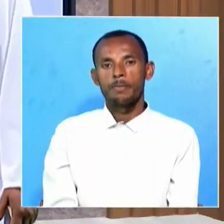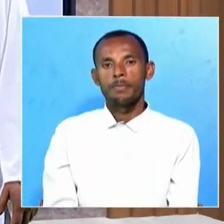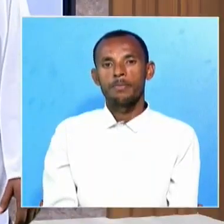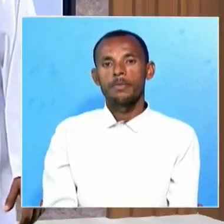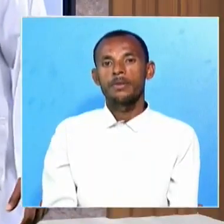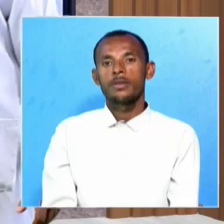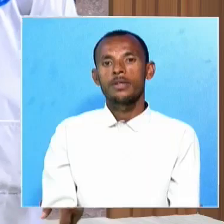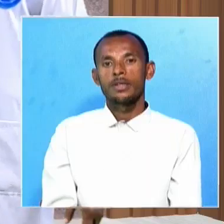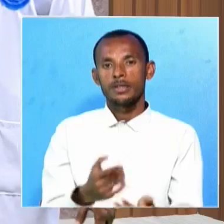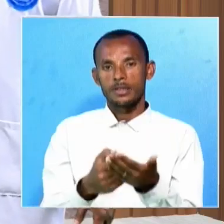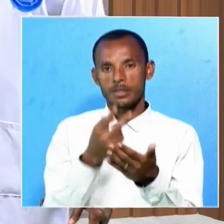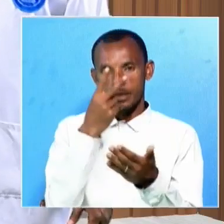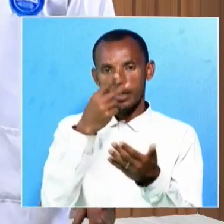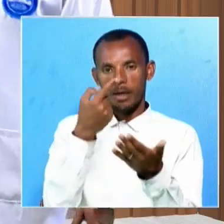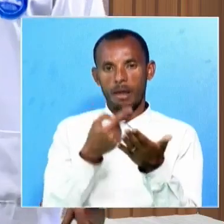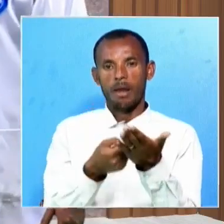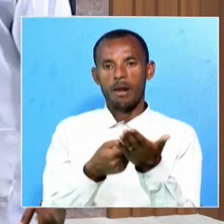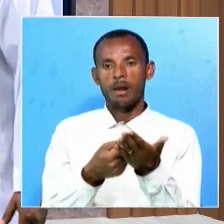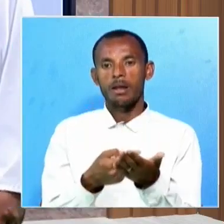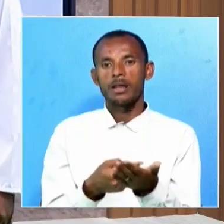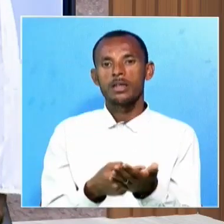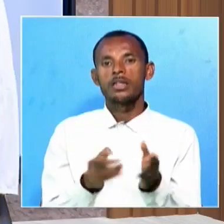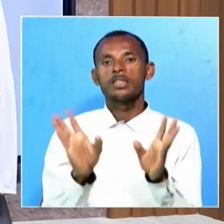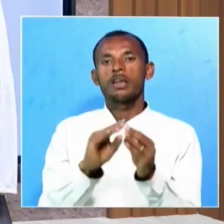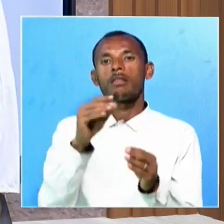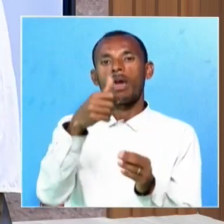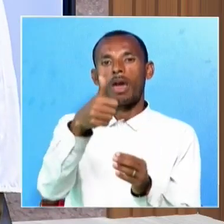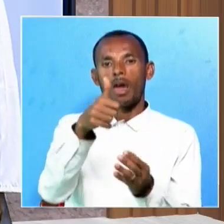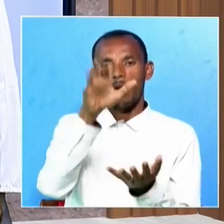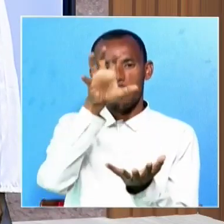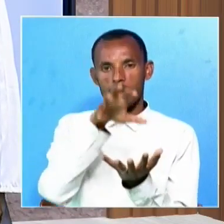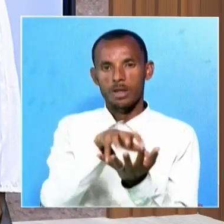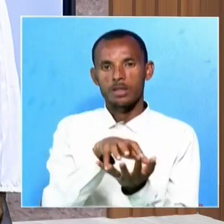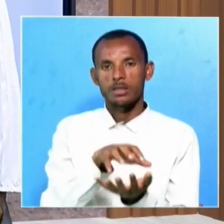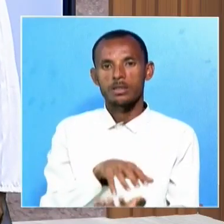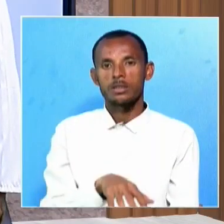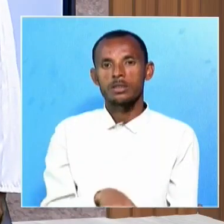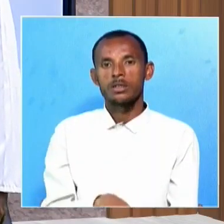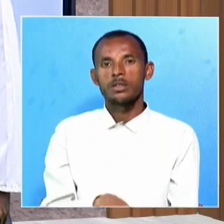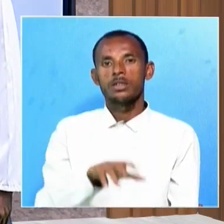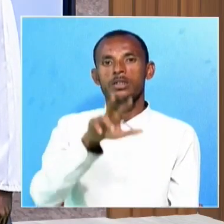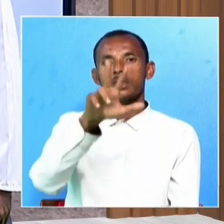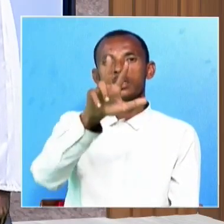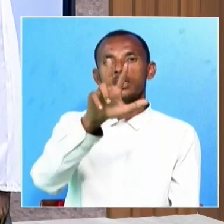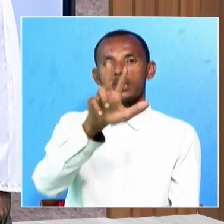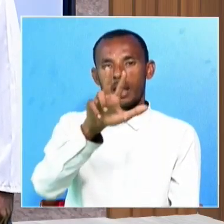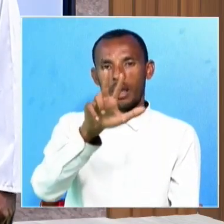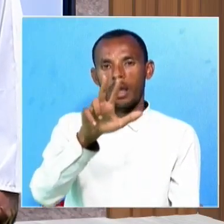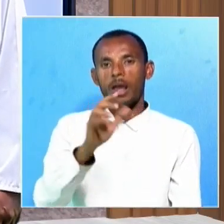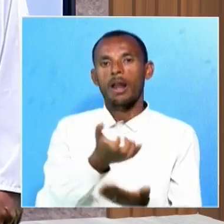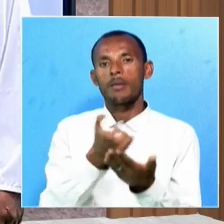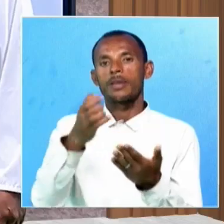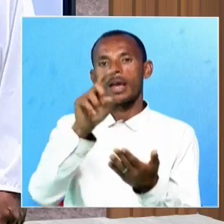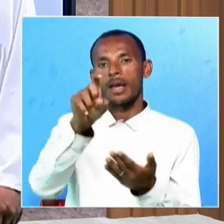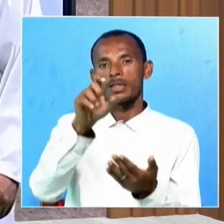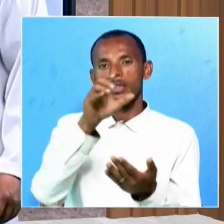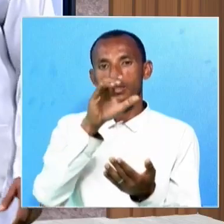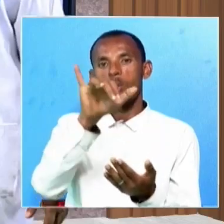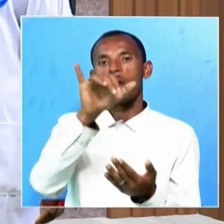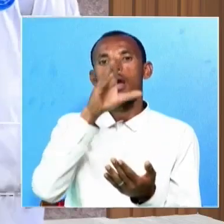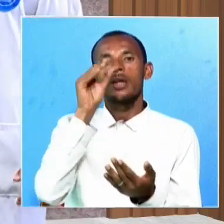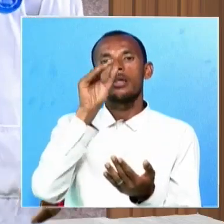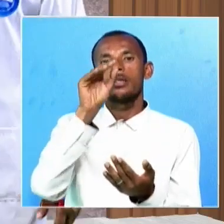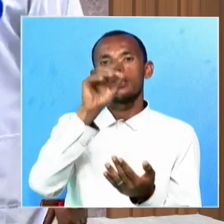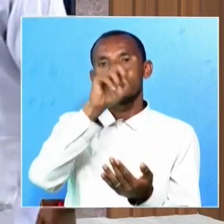As you can see here, set A contains 3 elements, X, Y, and Z.